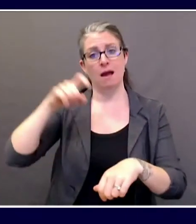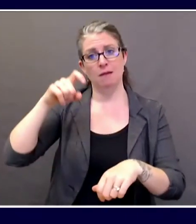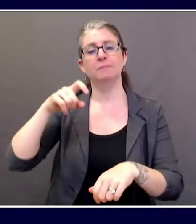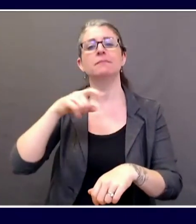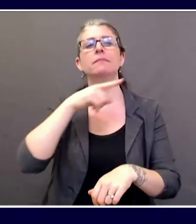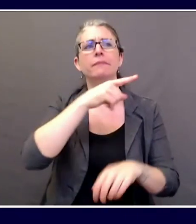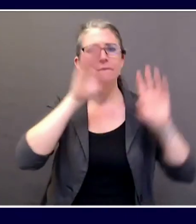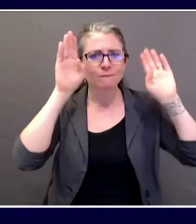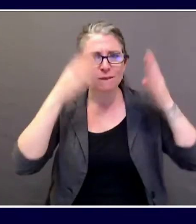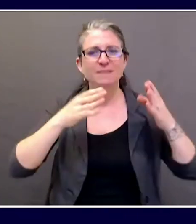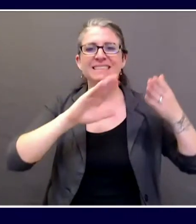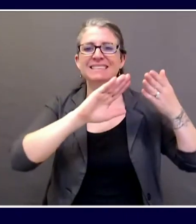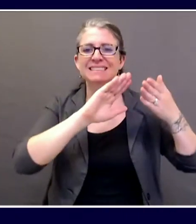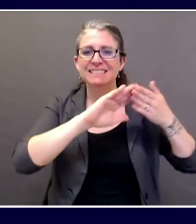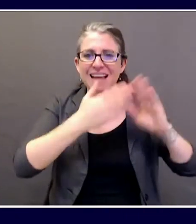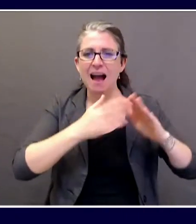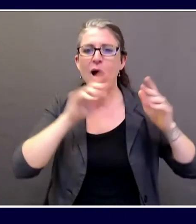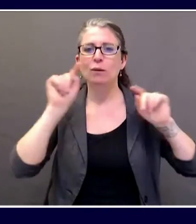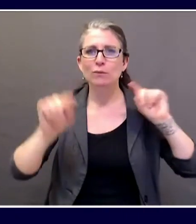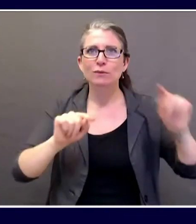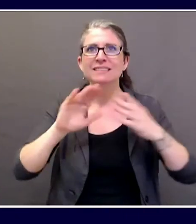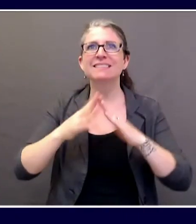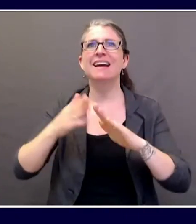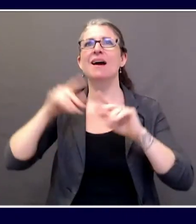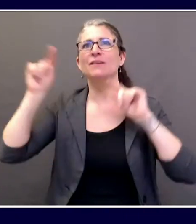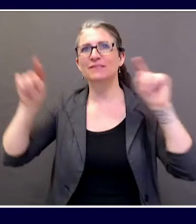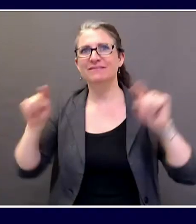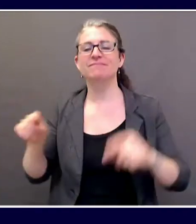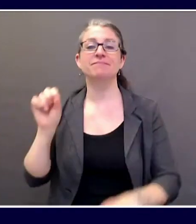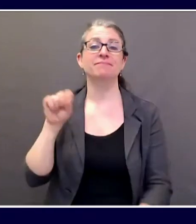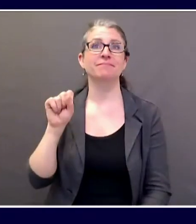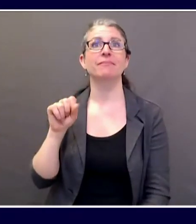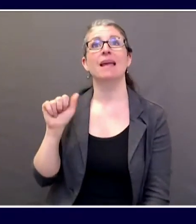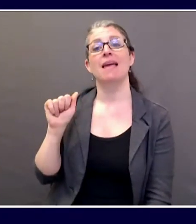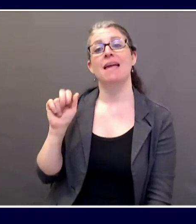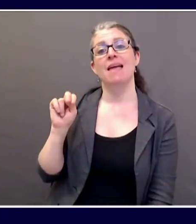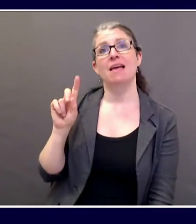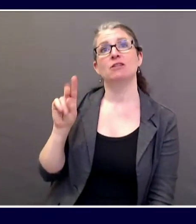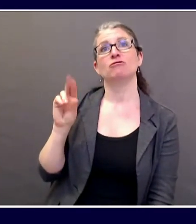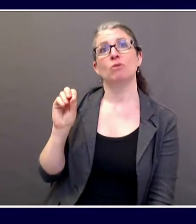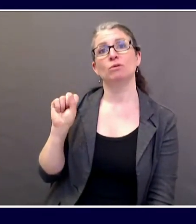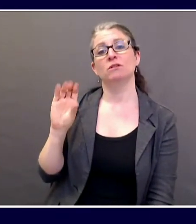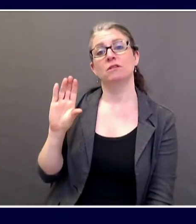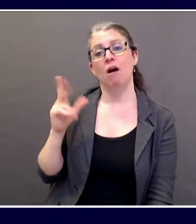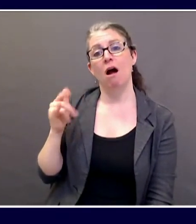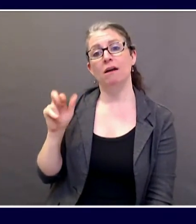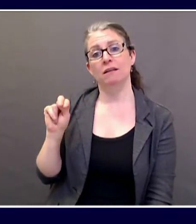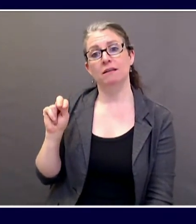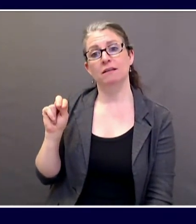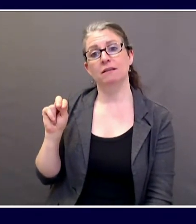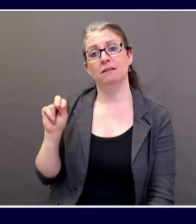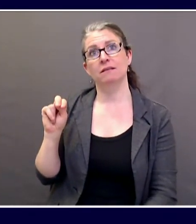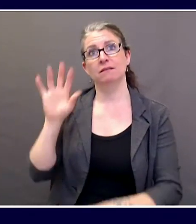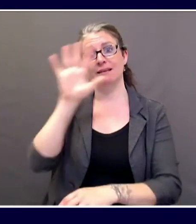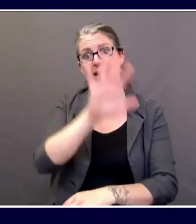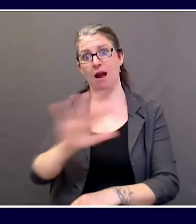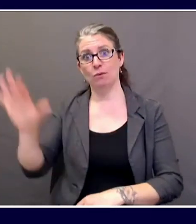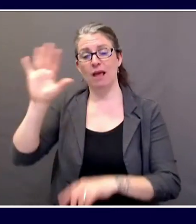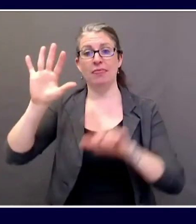in Androscoggin County, or Lewiston Auburn in particular. I think much of it is right now being driven